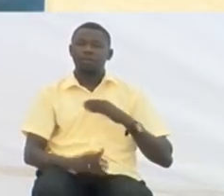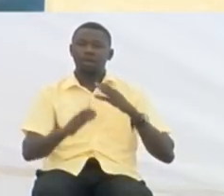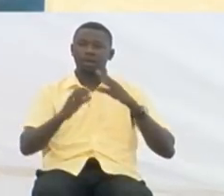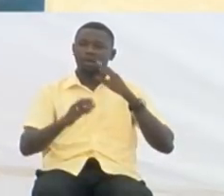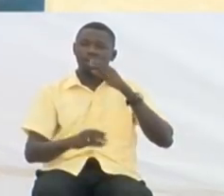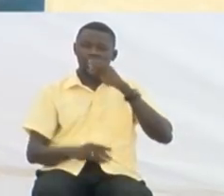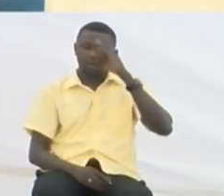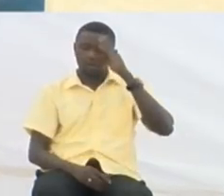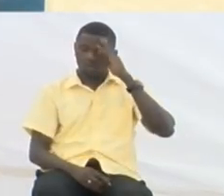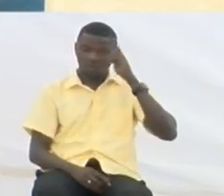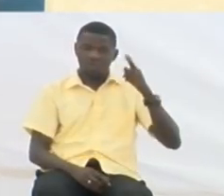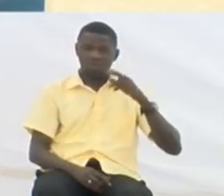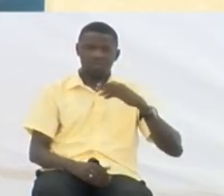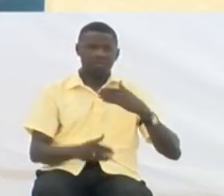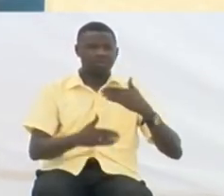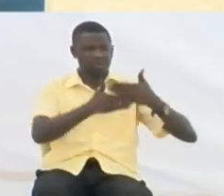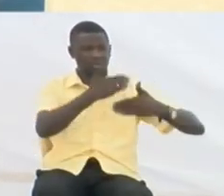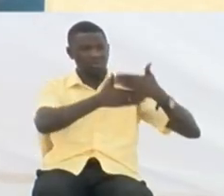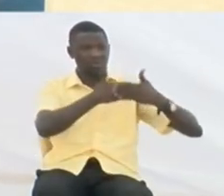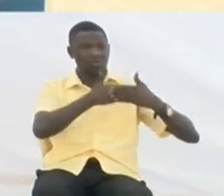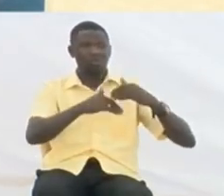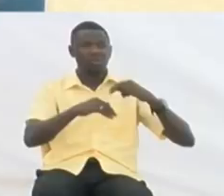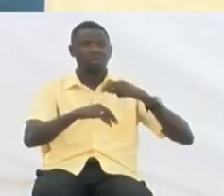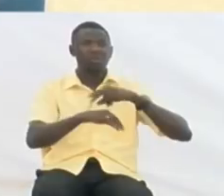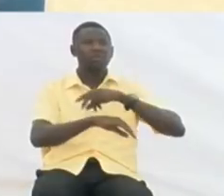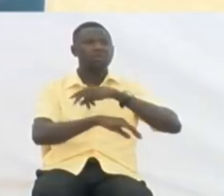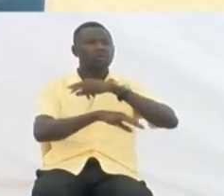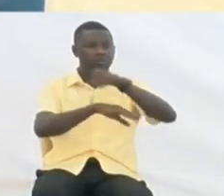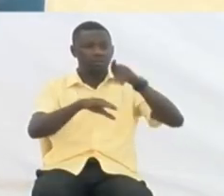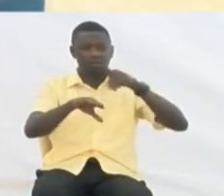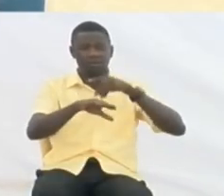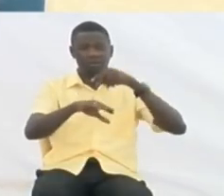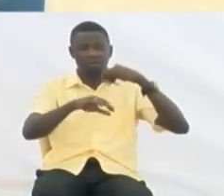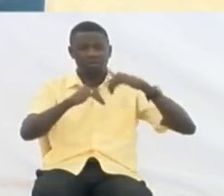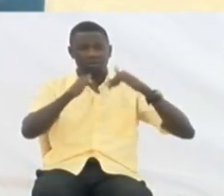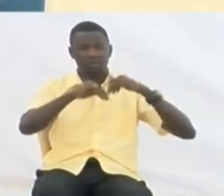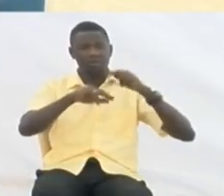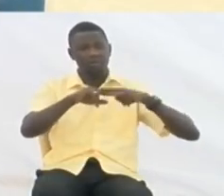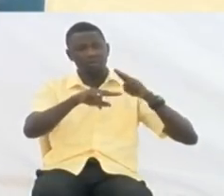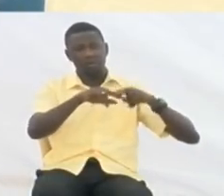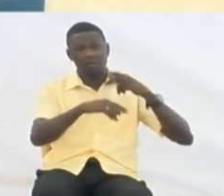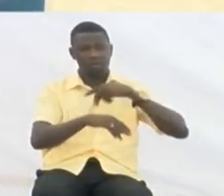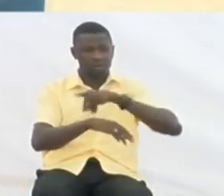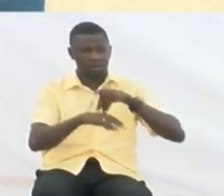My house is by the Bantaba. I saw people